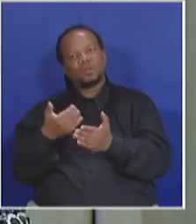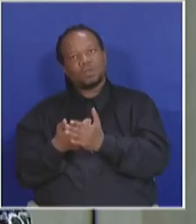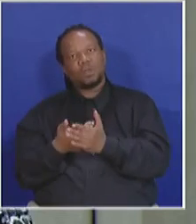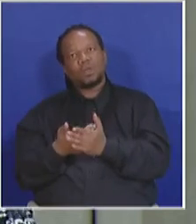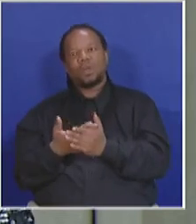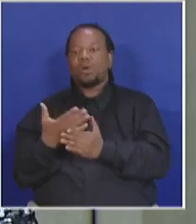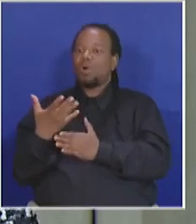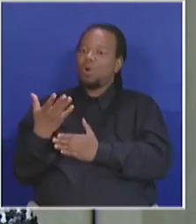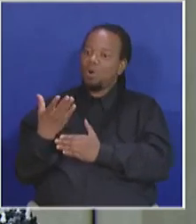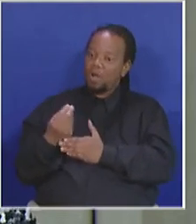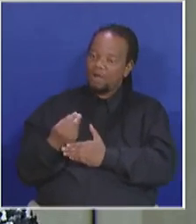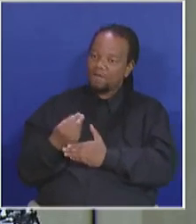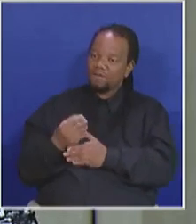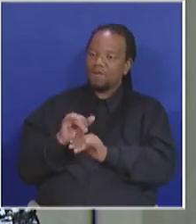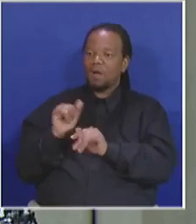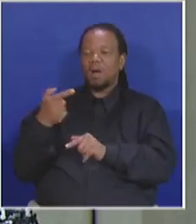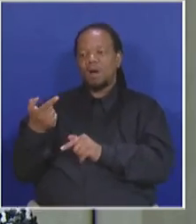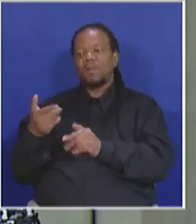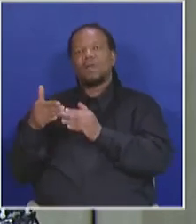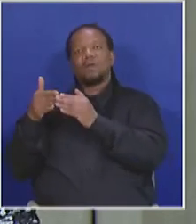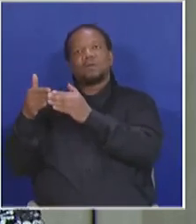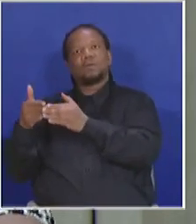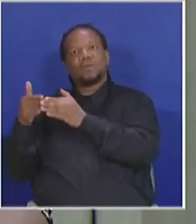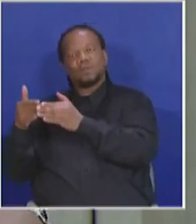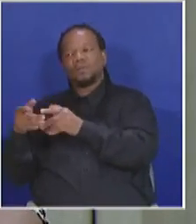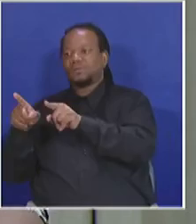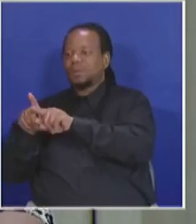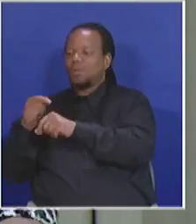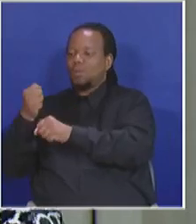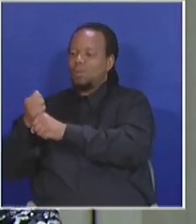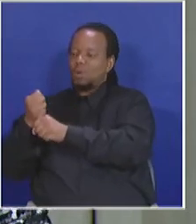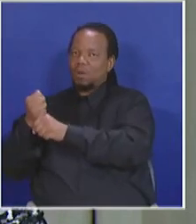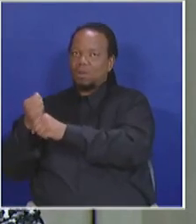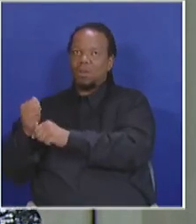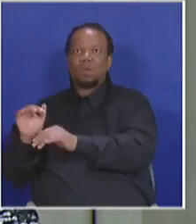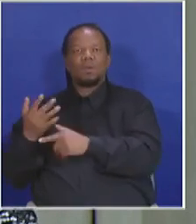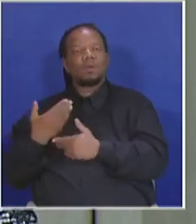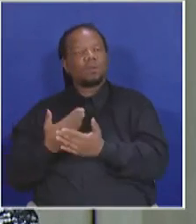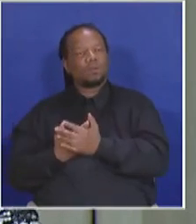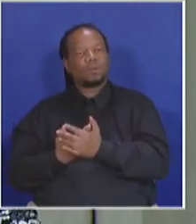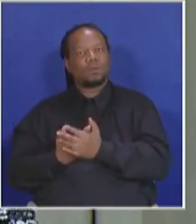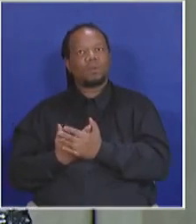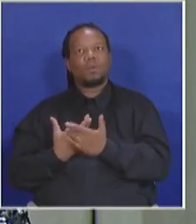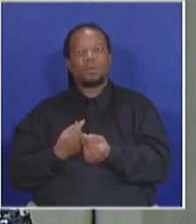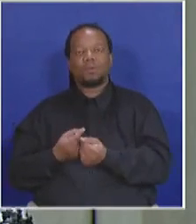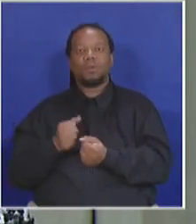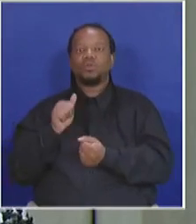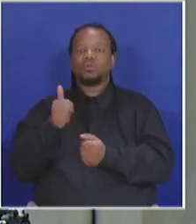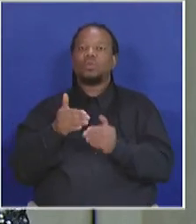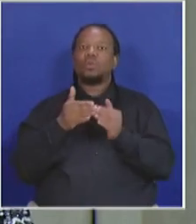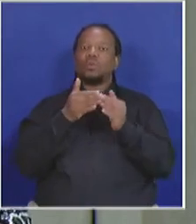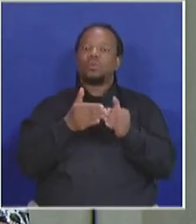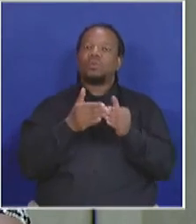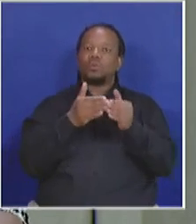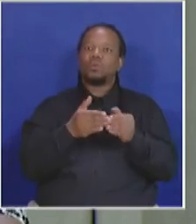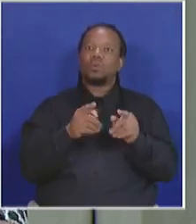or vessels that are carrying, that are flying the South Africa's flag. We are able to say to the vessels, you are going